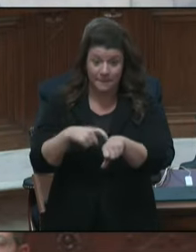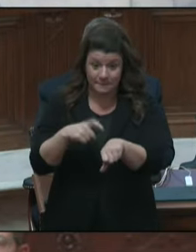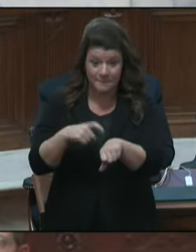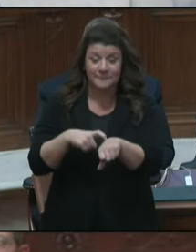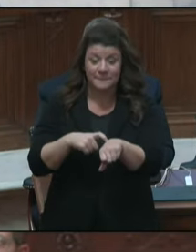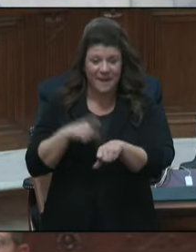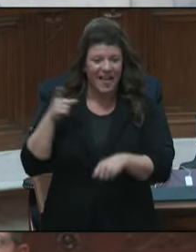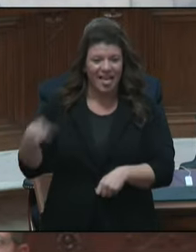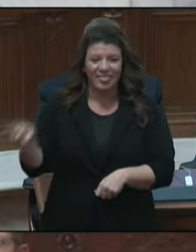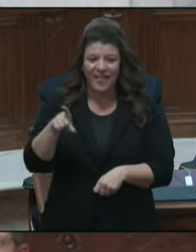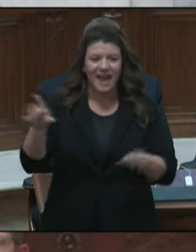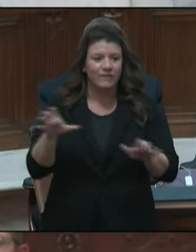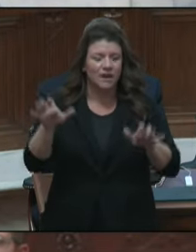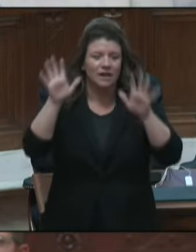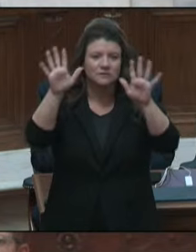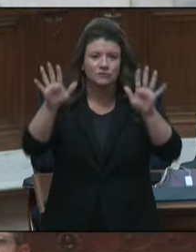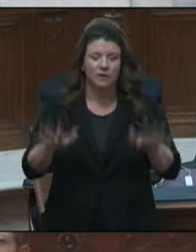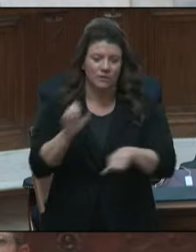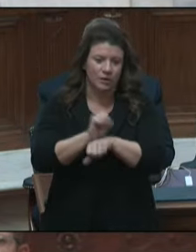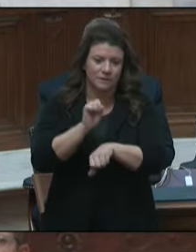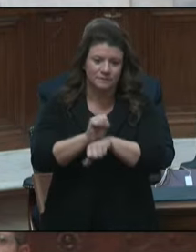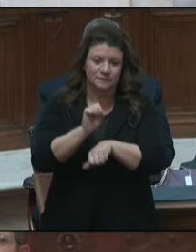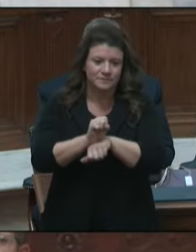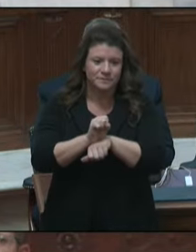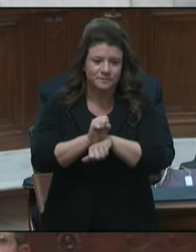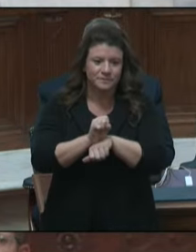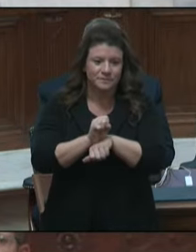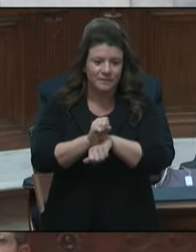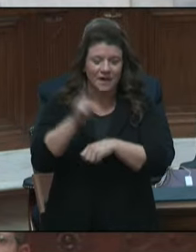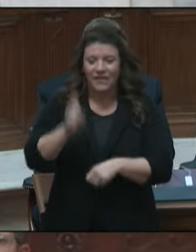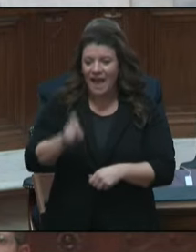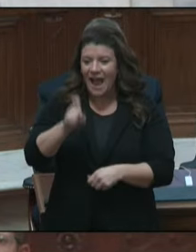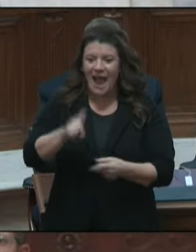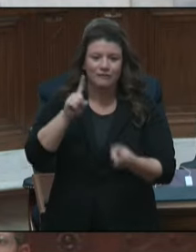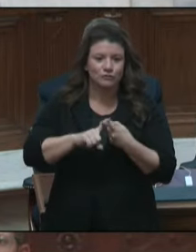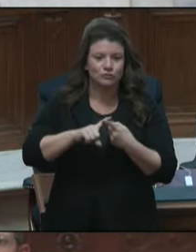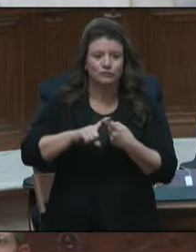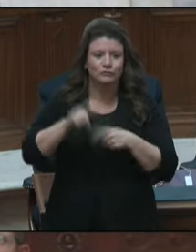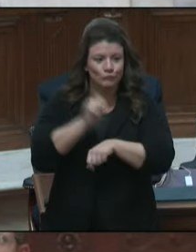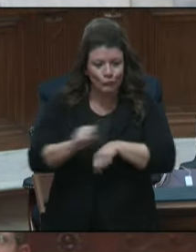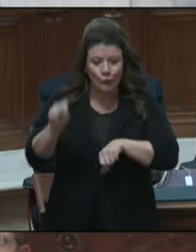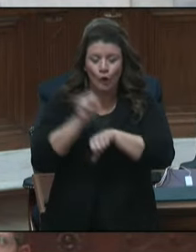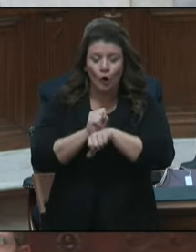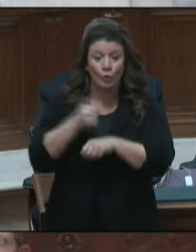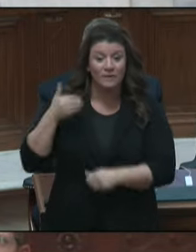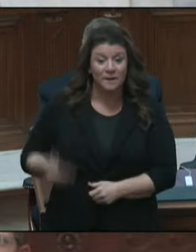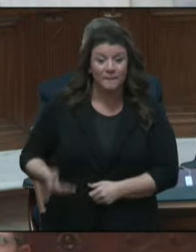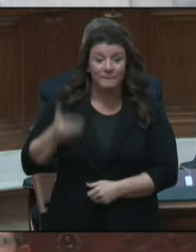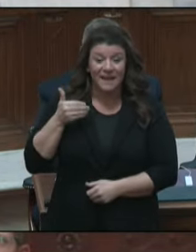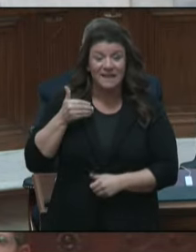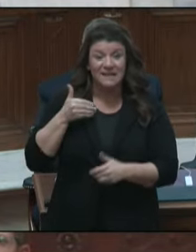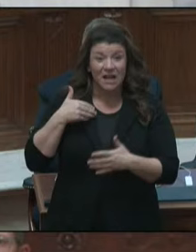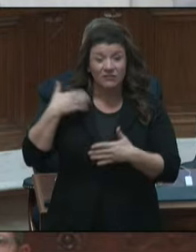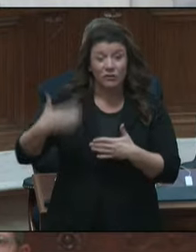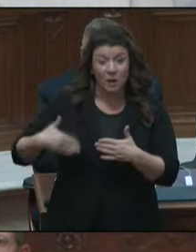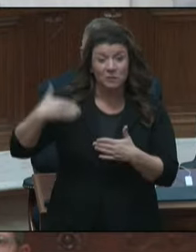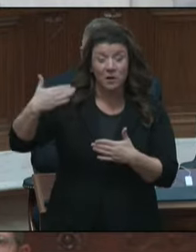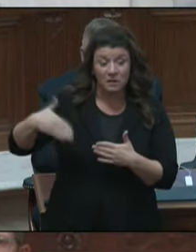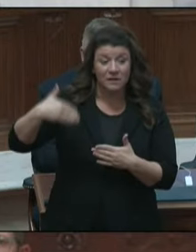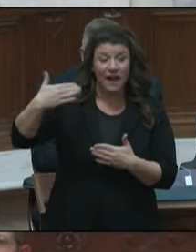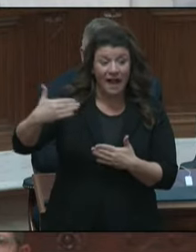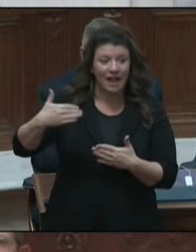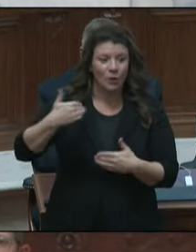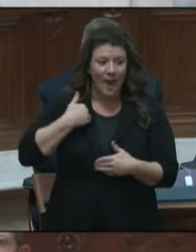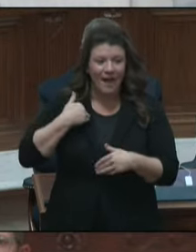and they've done so much good work, and they had to have to put up with me with periodically maybe a come